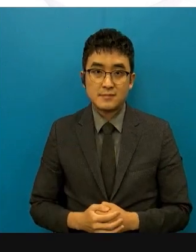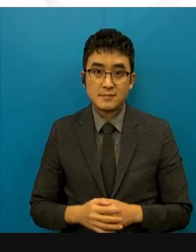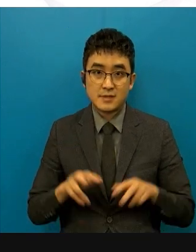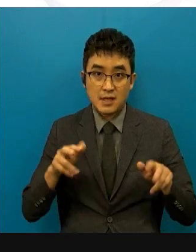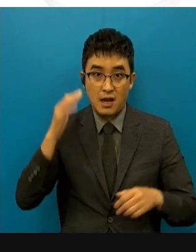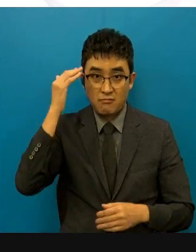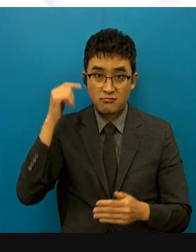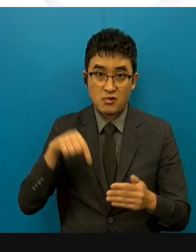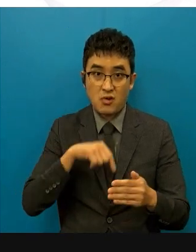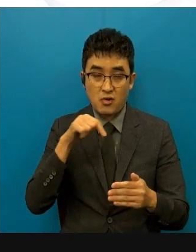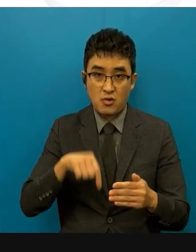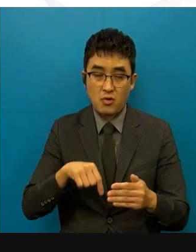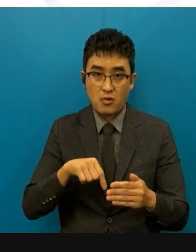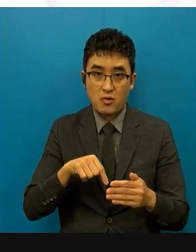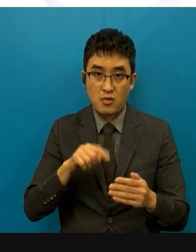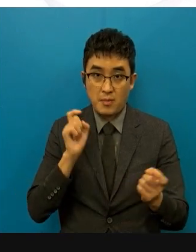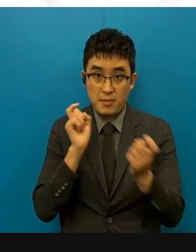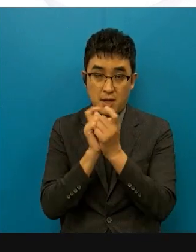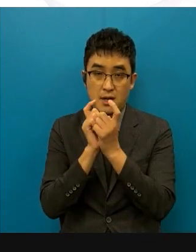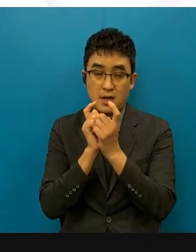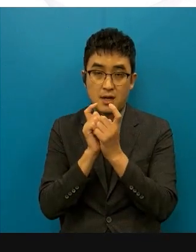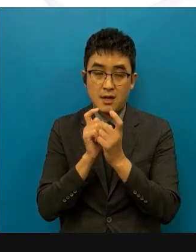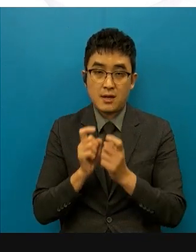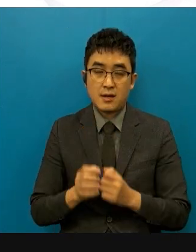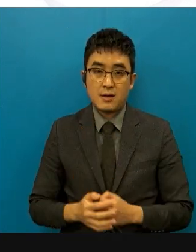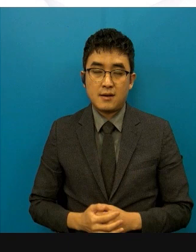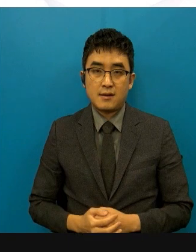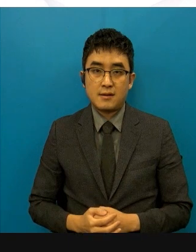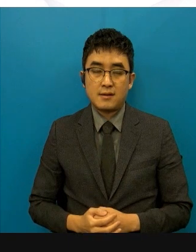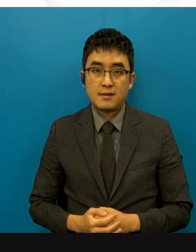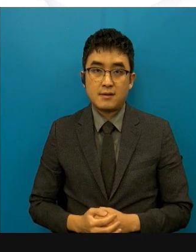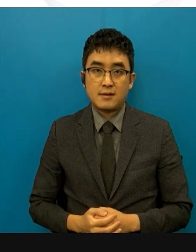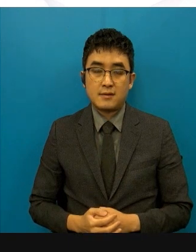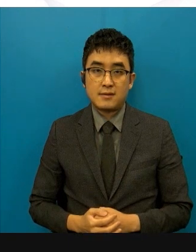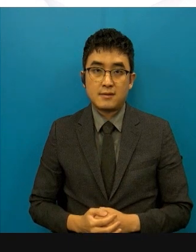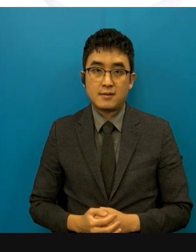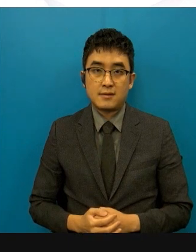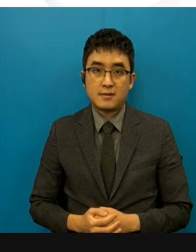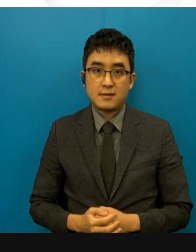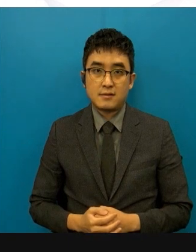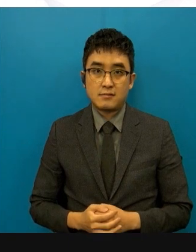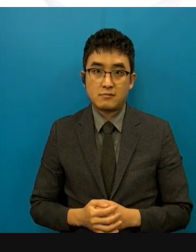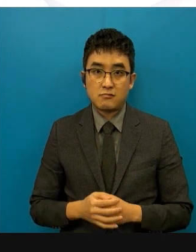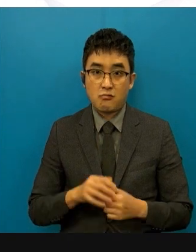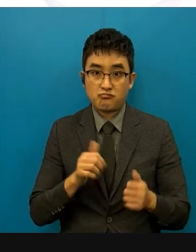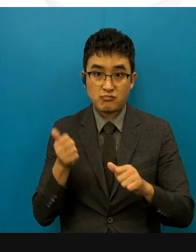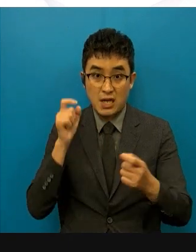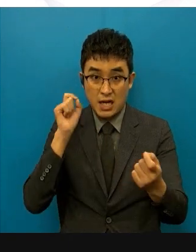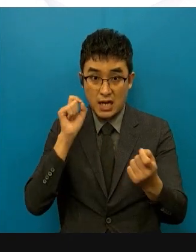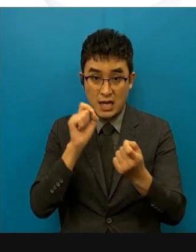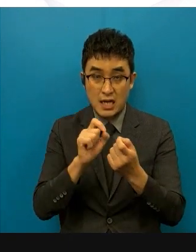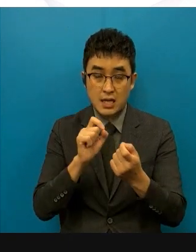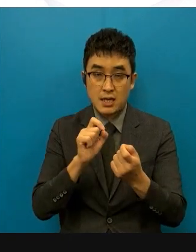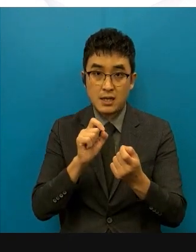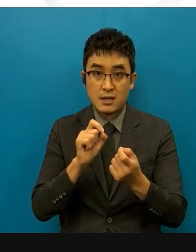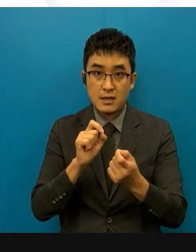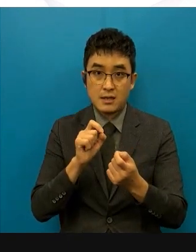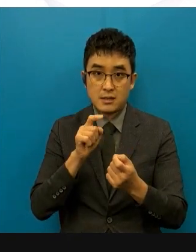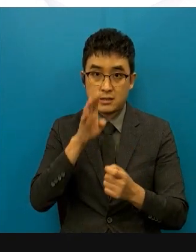end-of-life care in Korean society, stressing the importance of the development